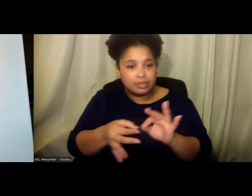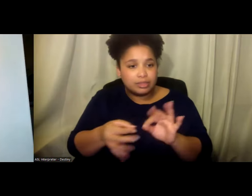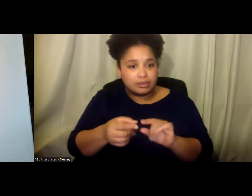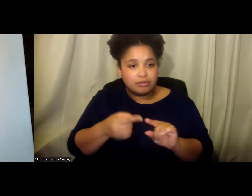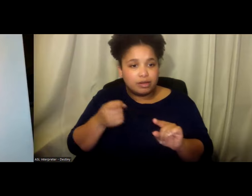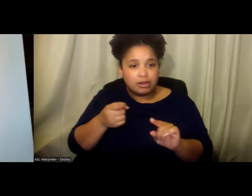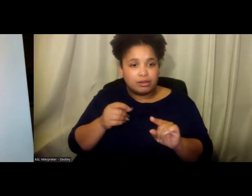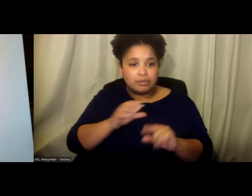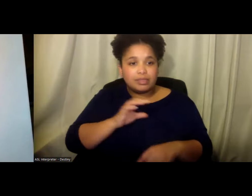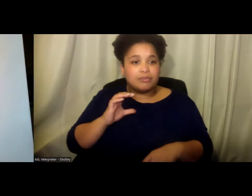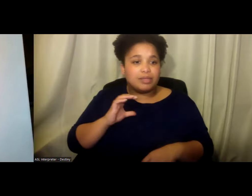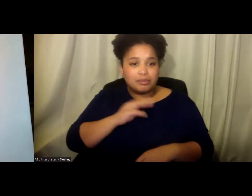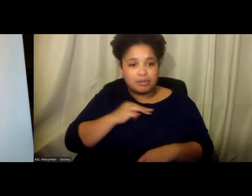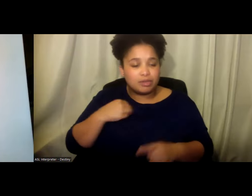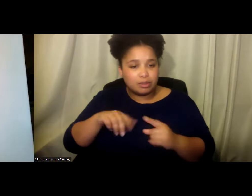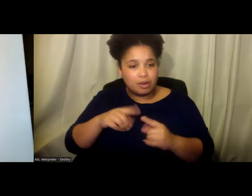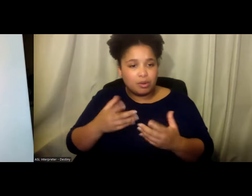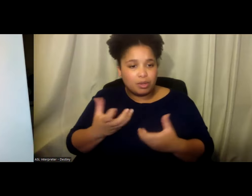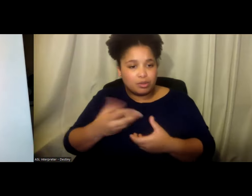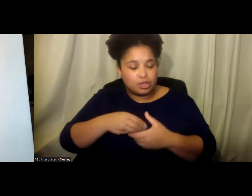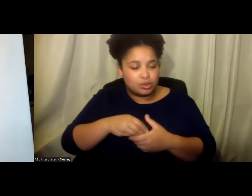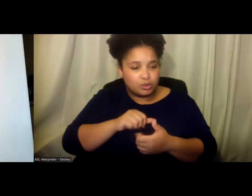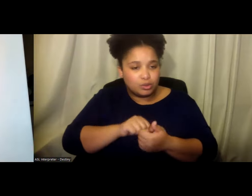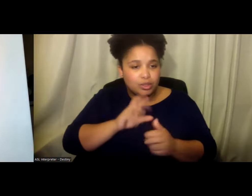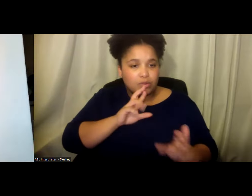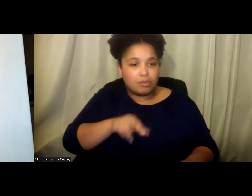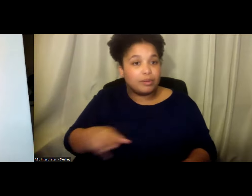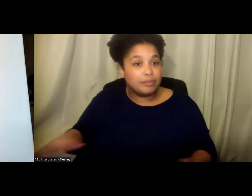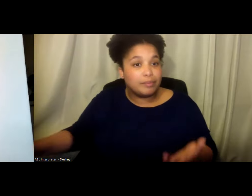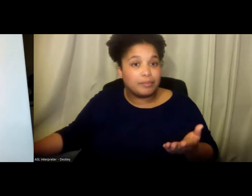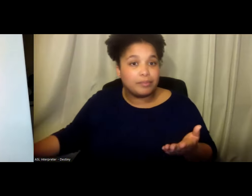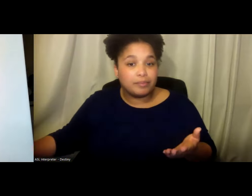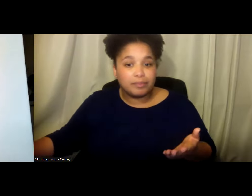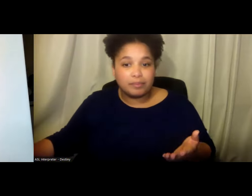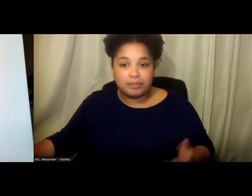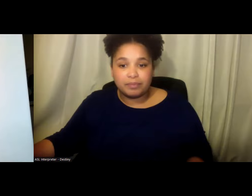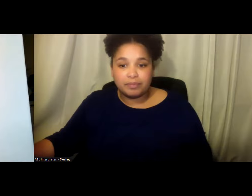from committee members about what we want to include in the report?